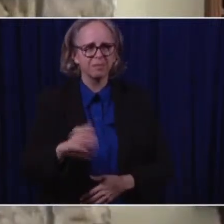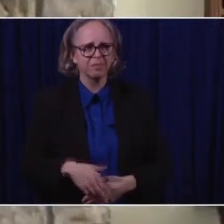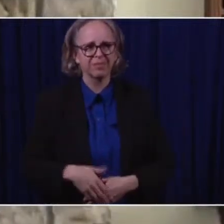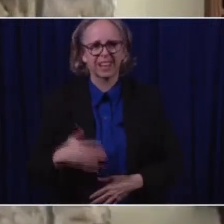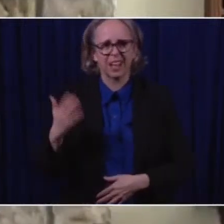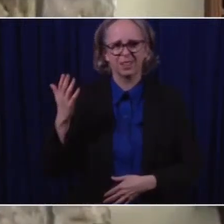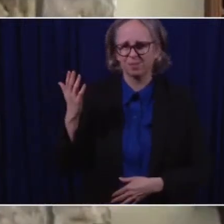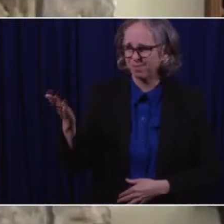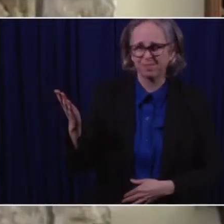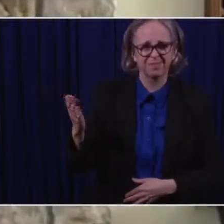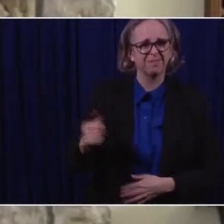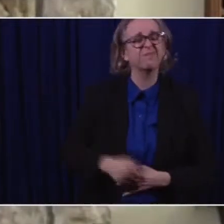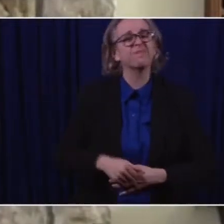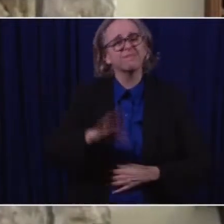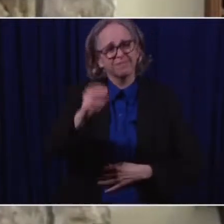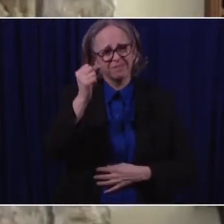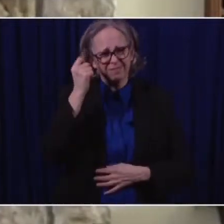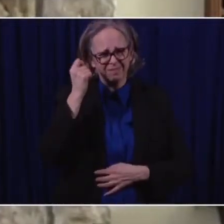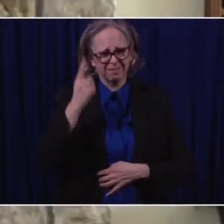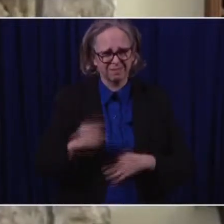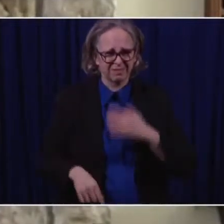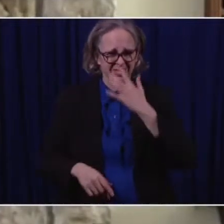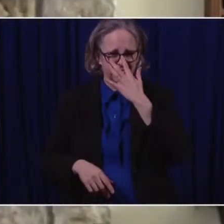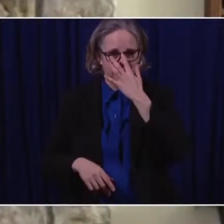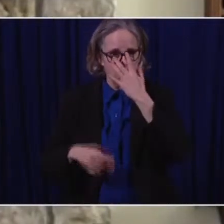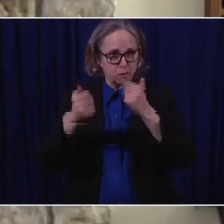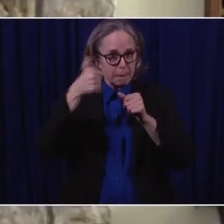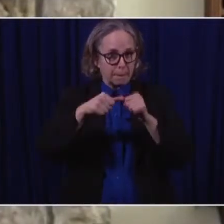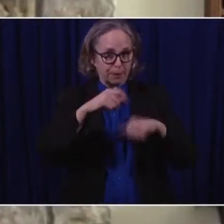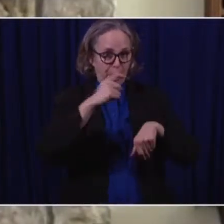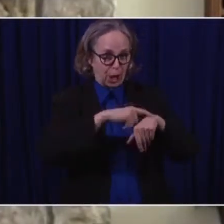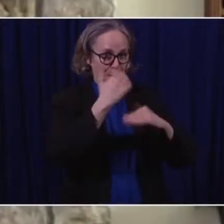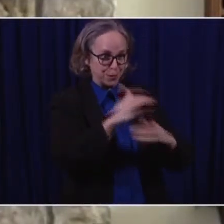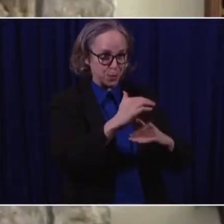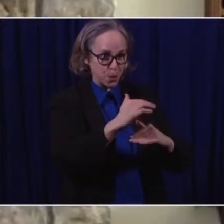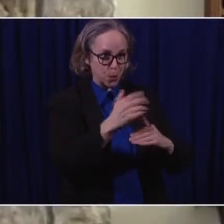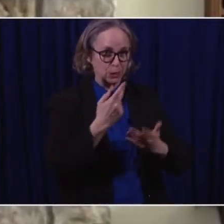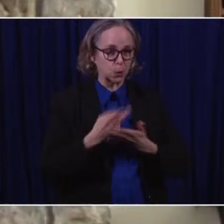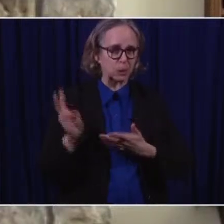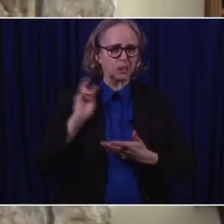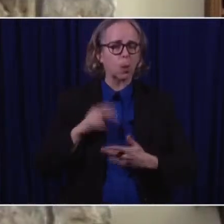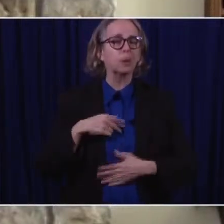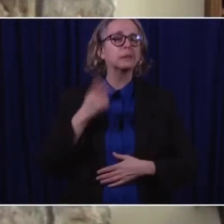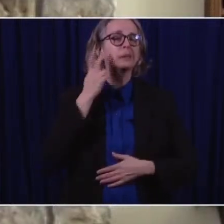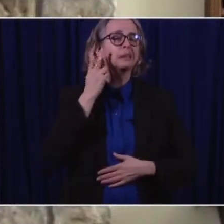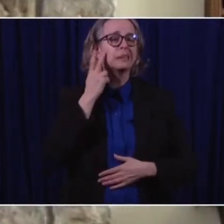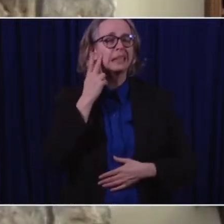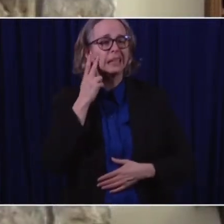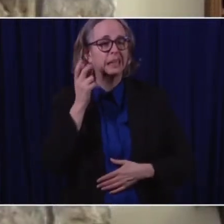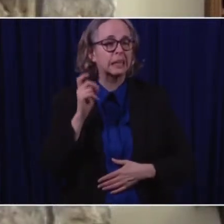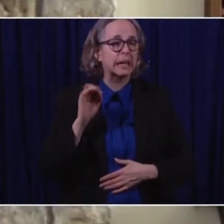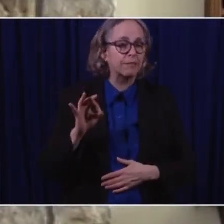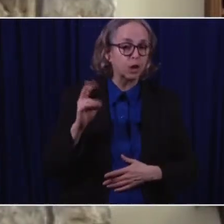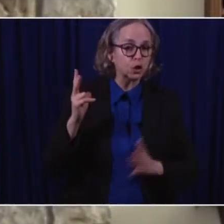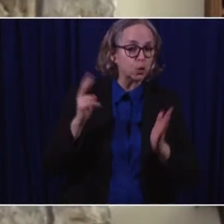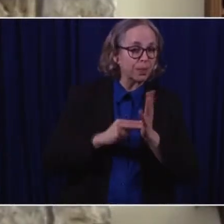the curfew, we indicated 2 weeks ago that if we got below 2,500, and if we got below